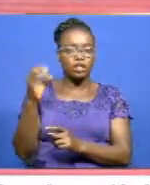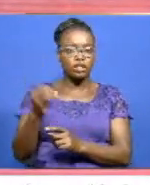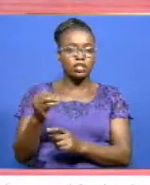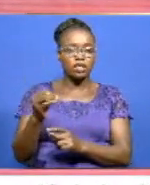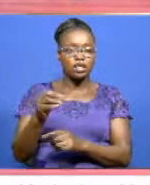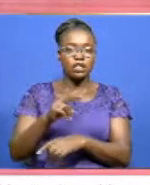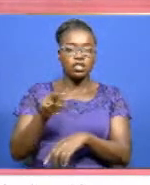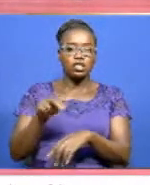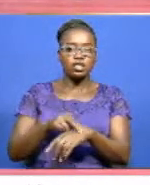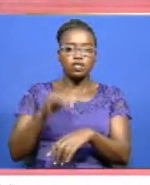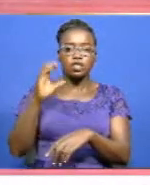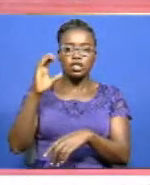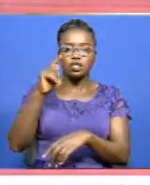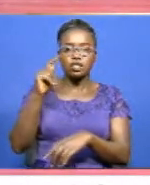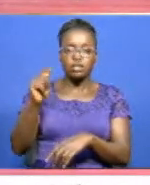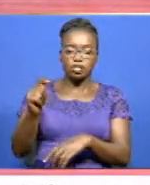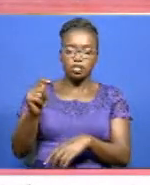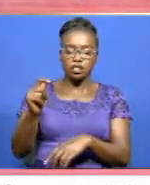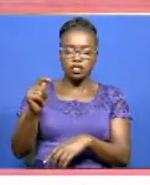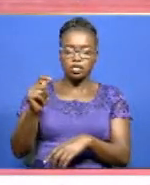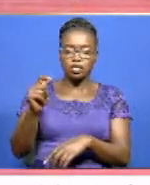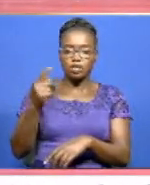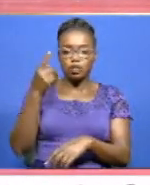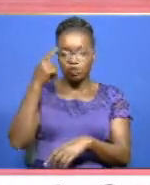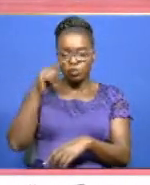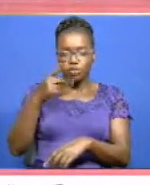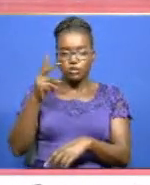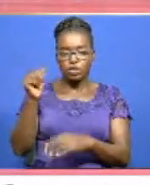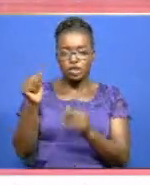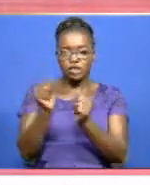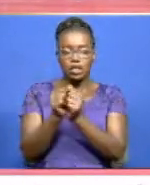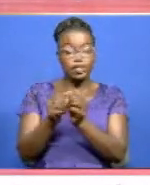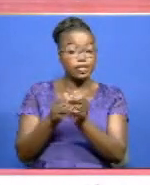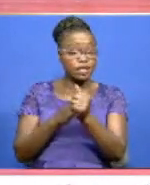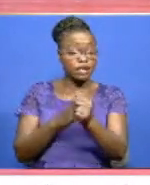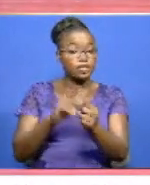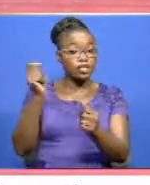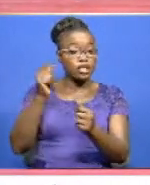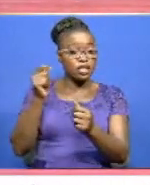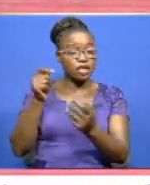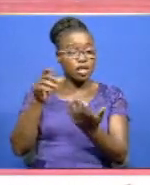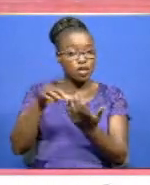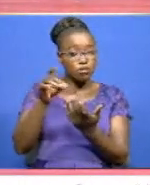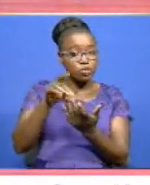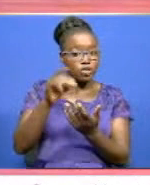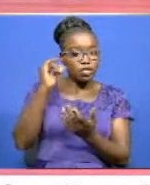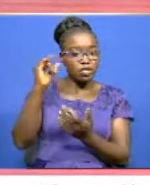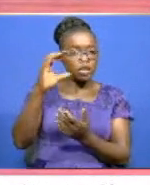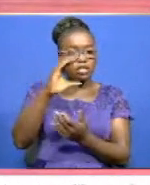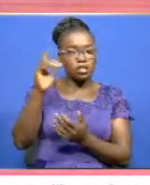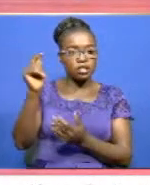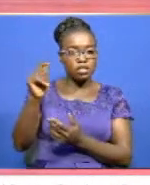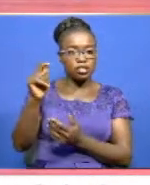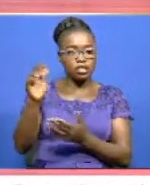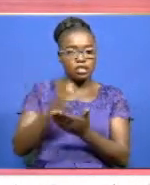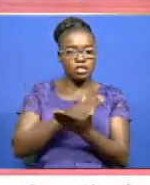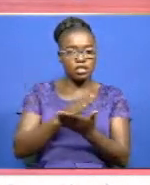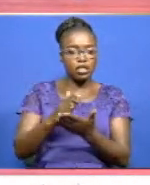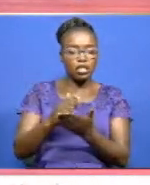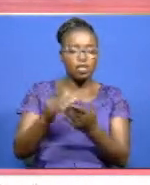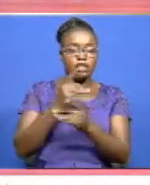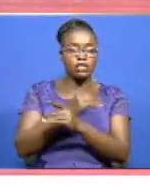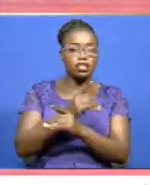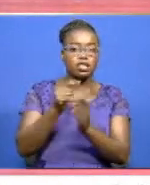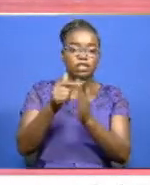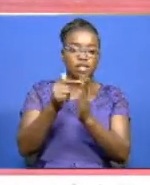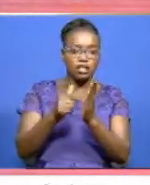ICT Policy 2010, which guides Kenya's priorities in the ICT sector. The Data Protection